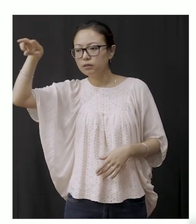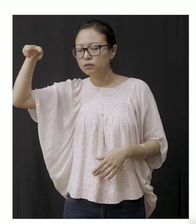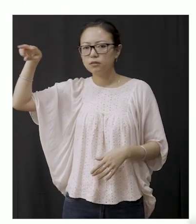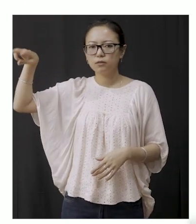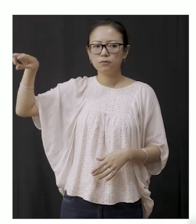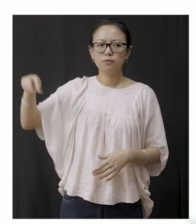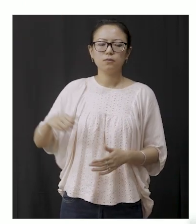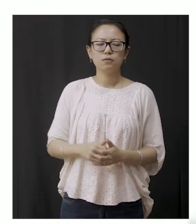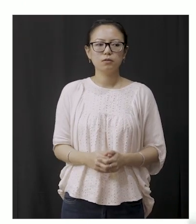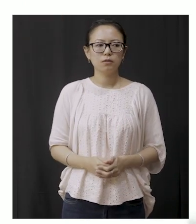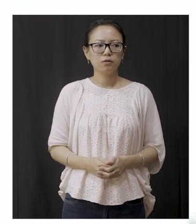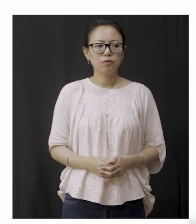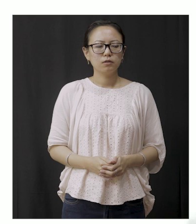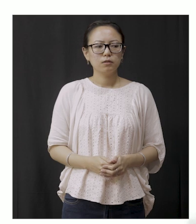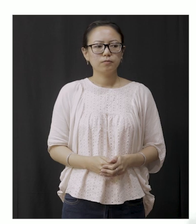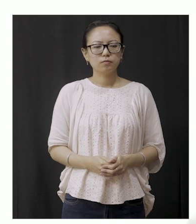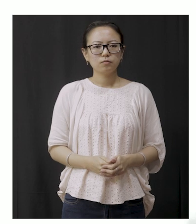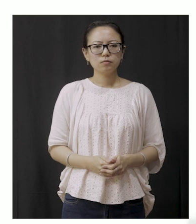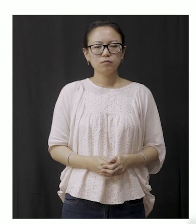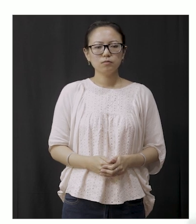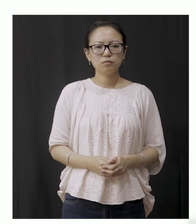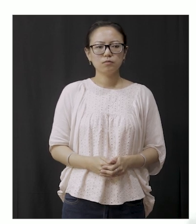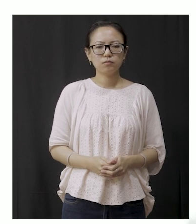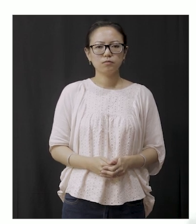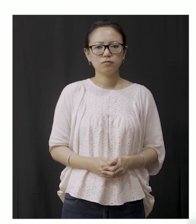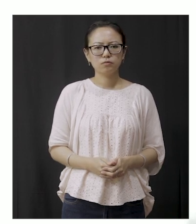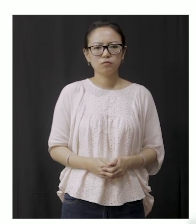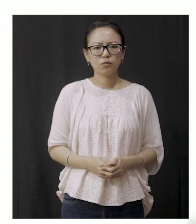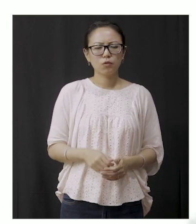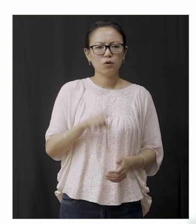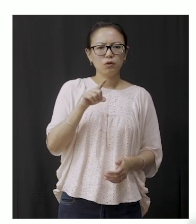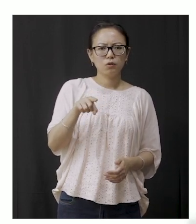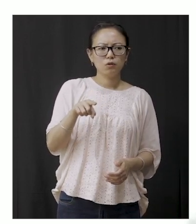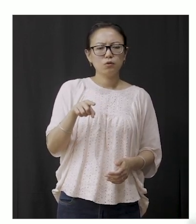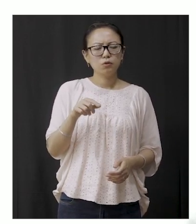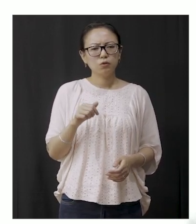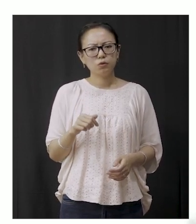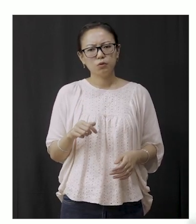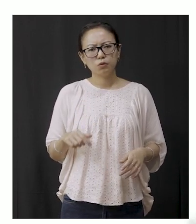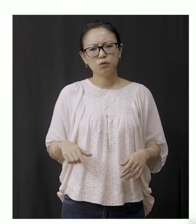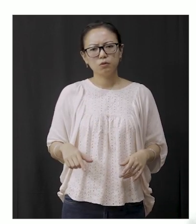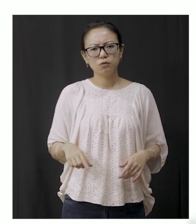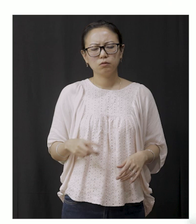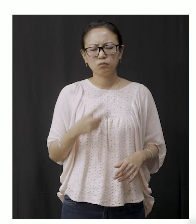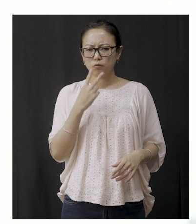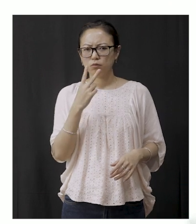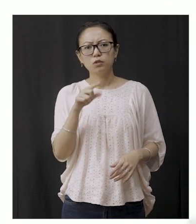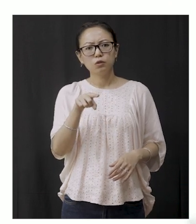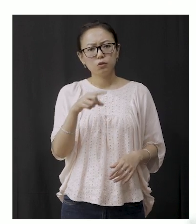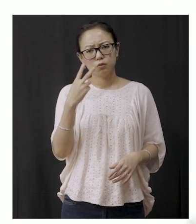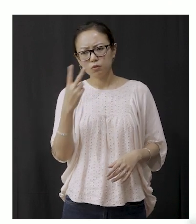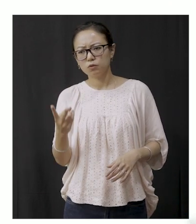But unlike that, the trees, have you seen the trees getting into their bed and sleeping?